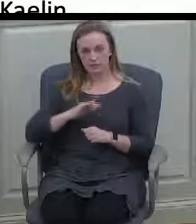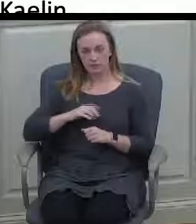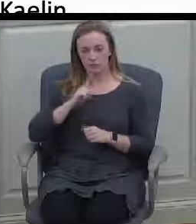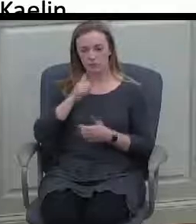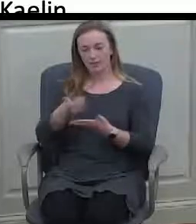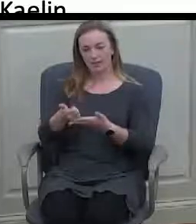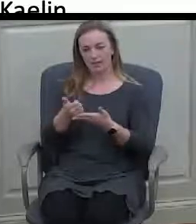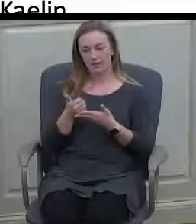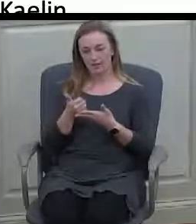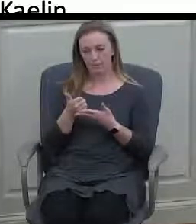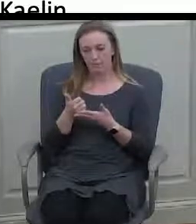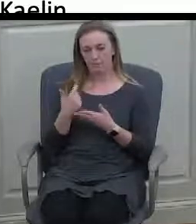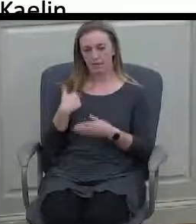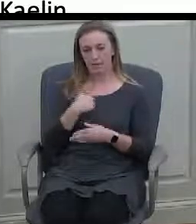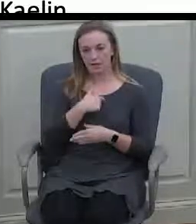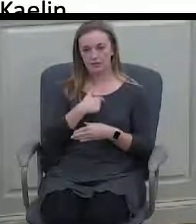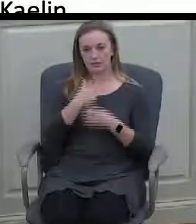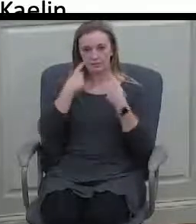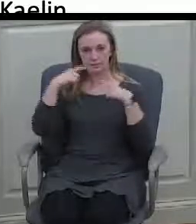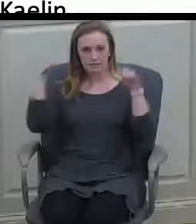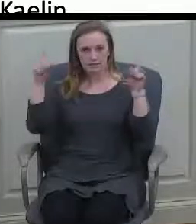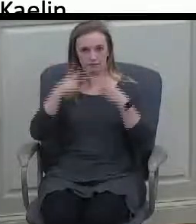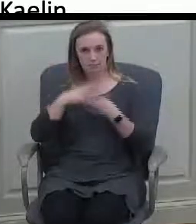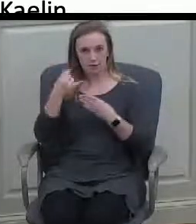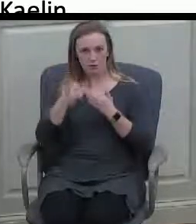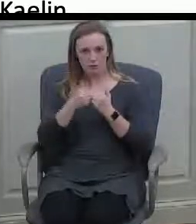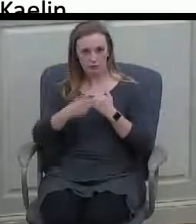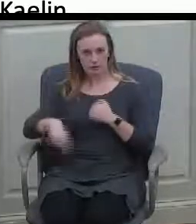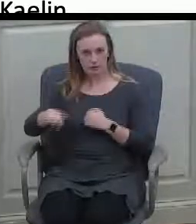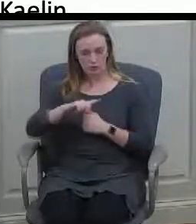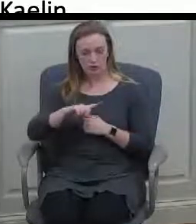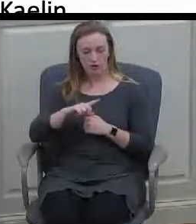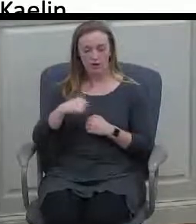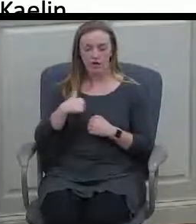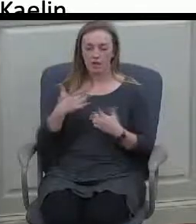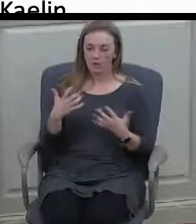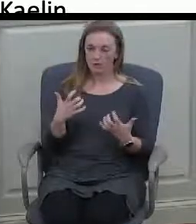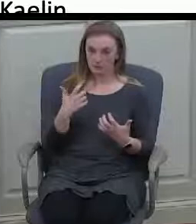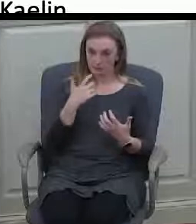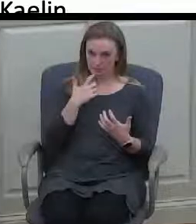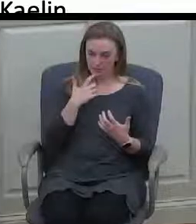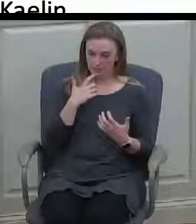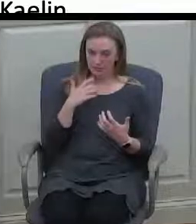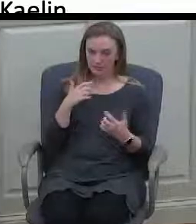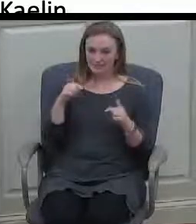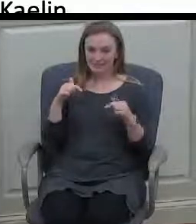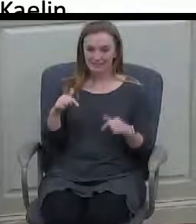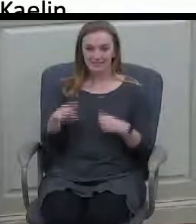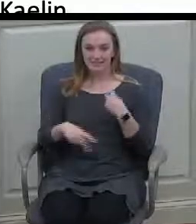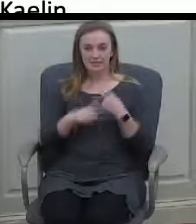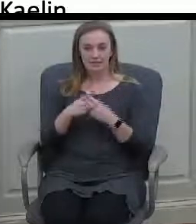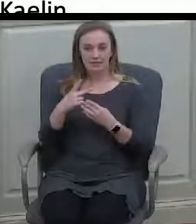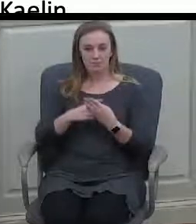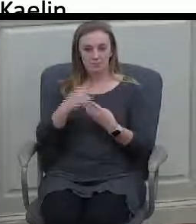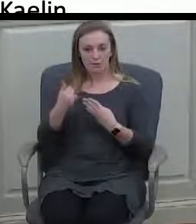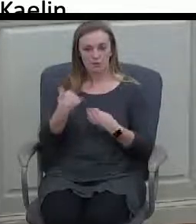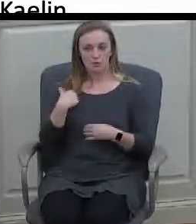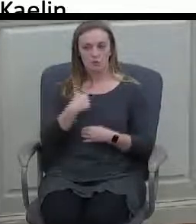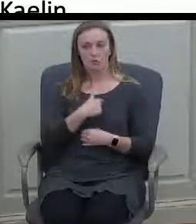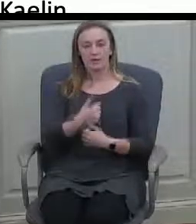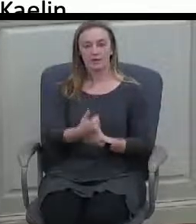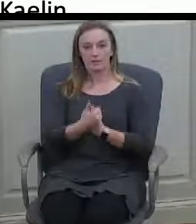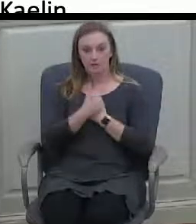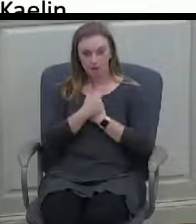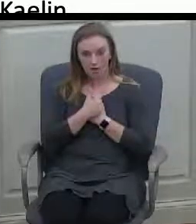us create a successful project with you guys. I just want to say this is the type of project that we love to do. As